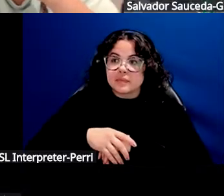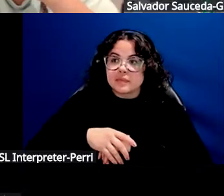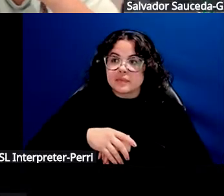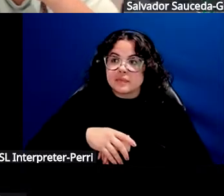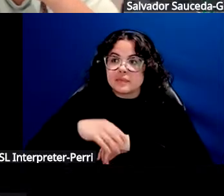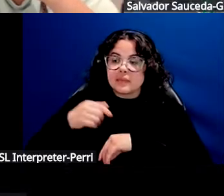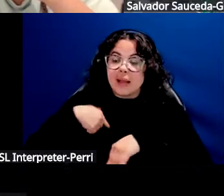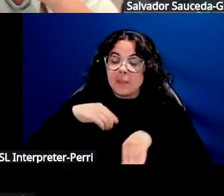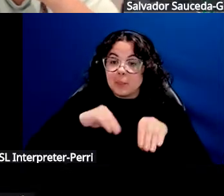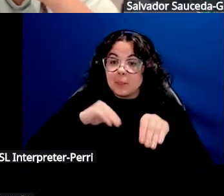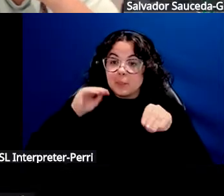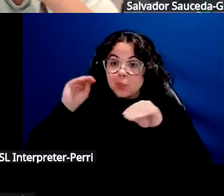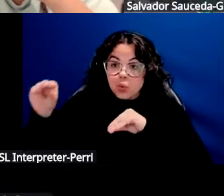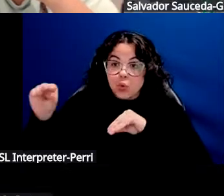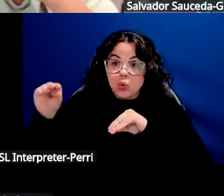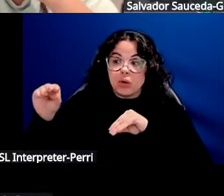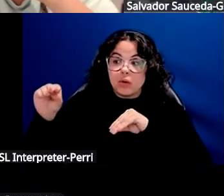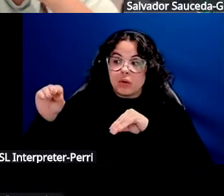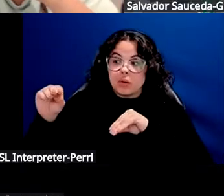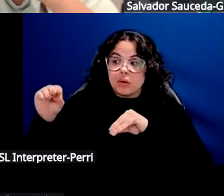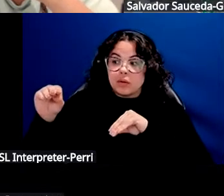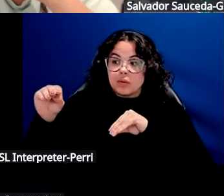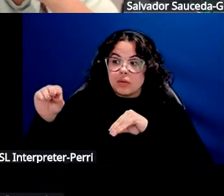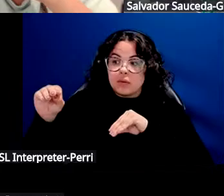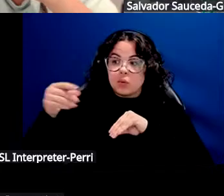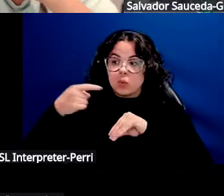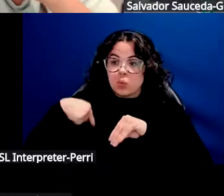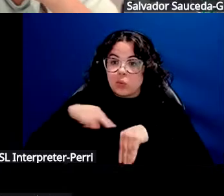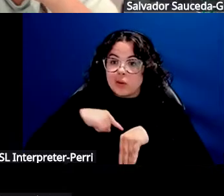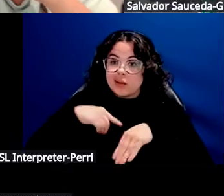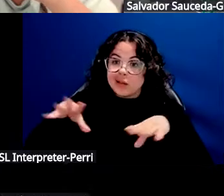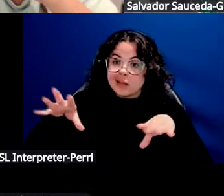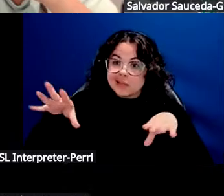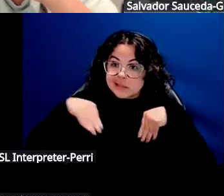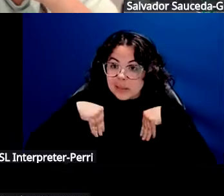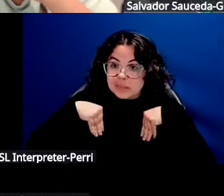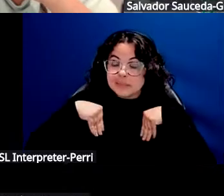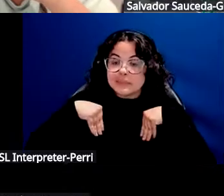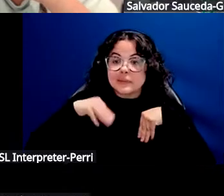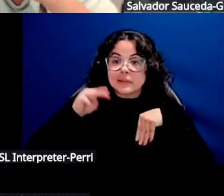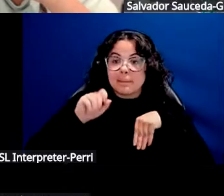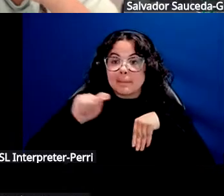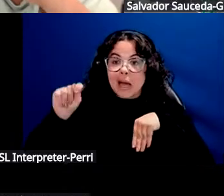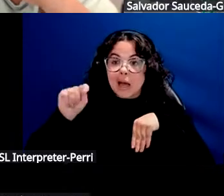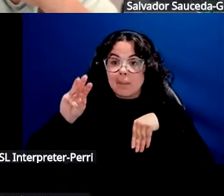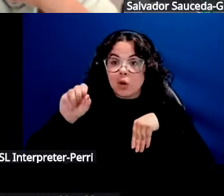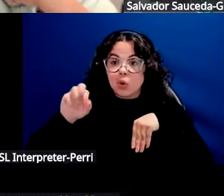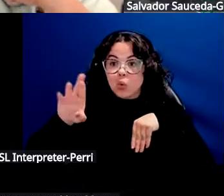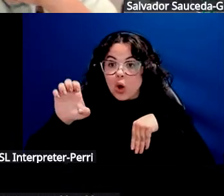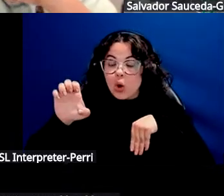So I move that we accept Matt Monroe's